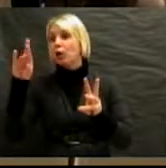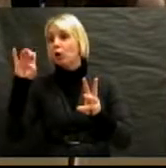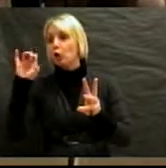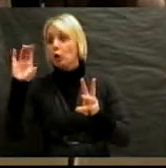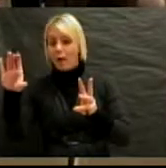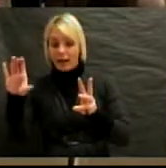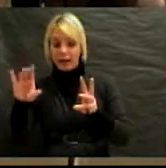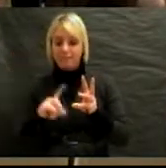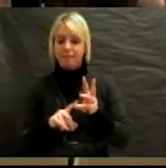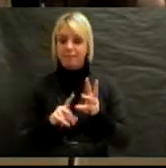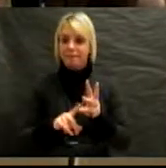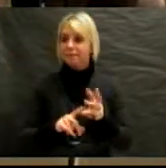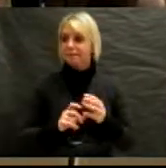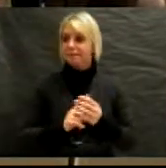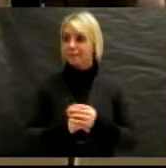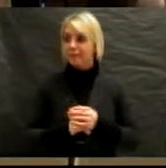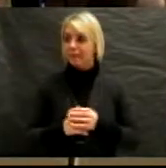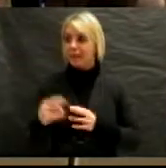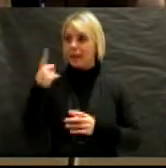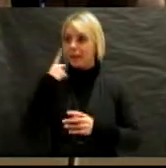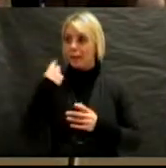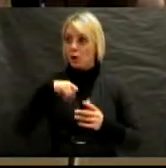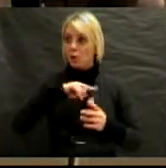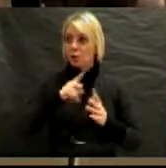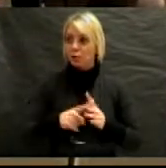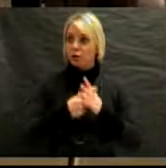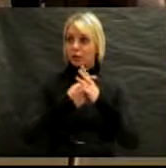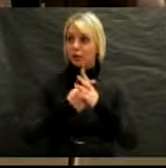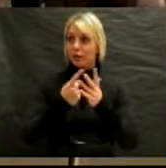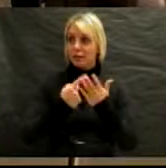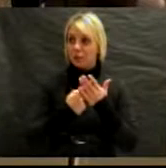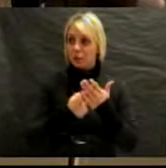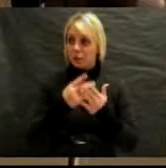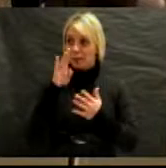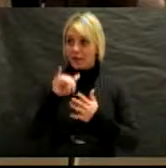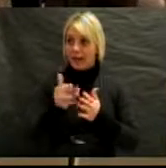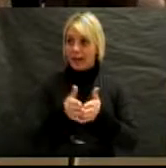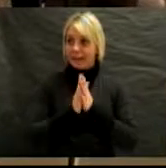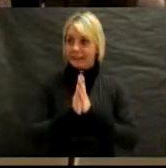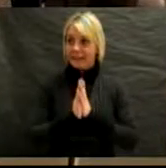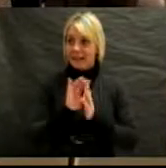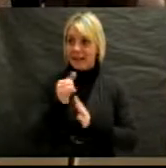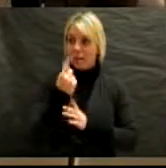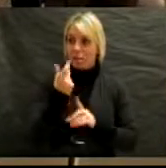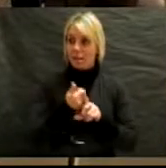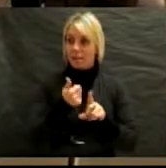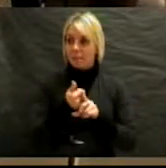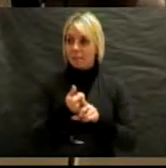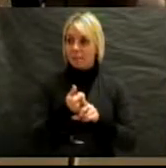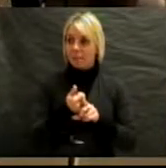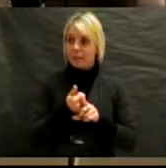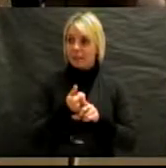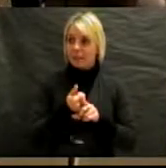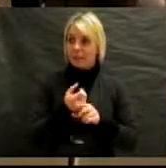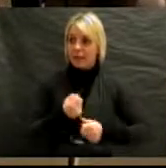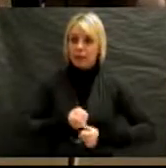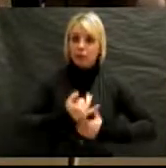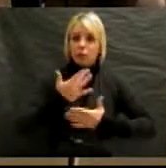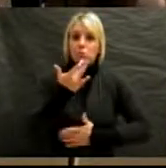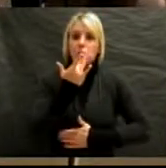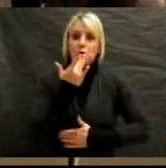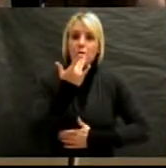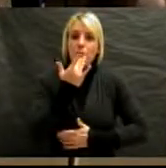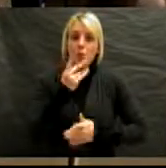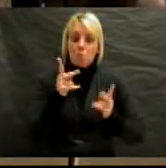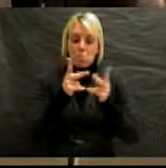asking, is there anybody who would like to express a preference in where they would like to be, to either switch or stay where they are? I'd like to just stay